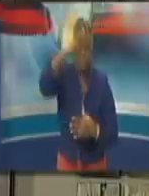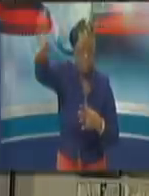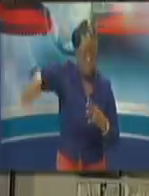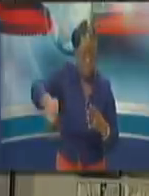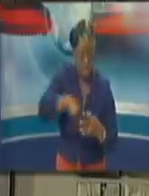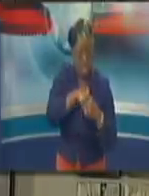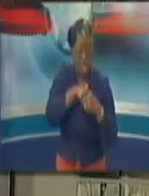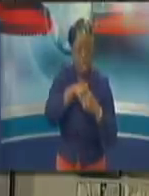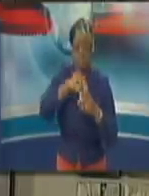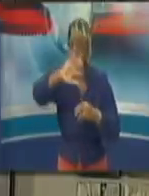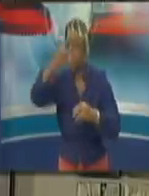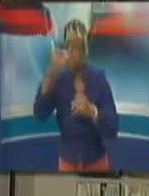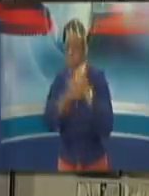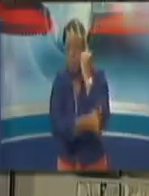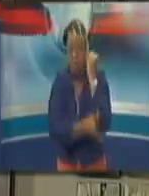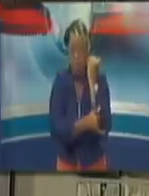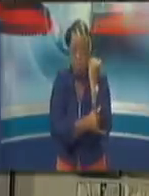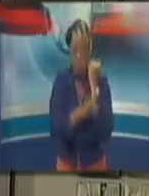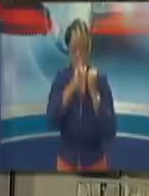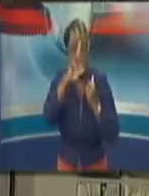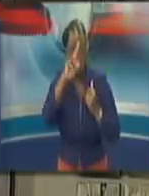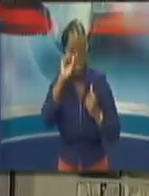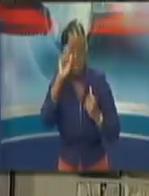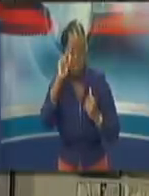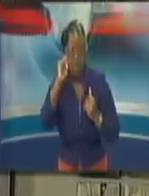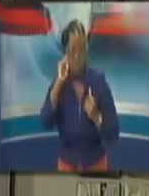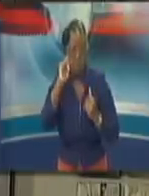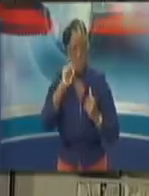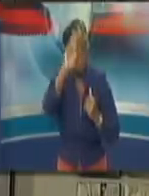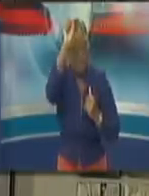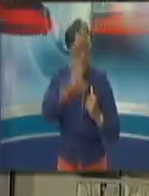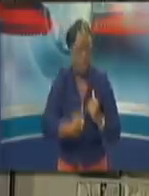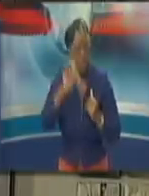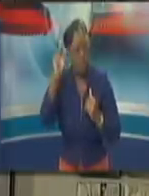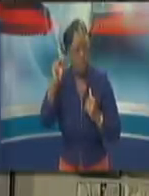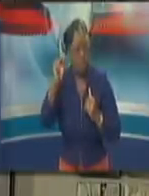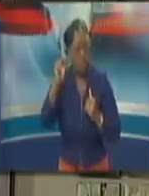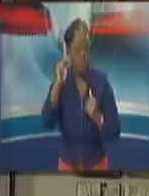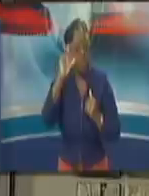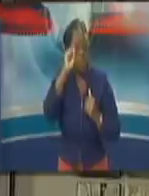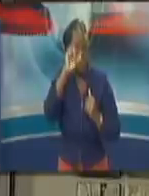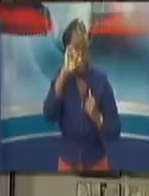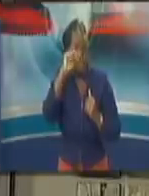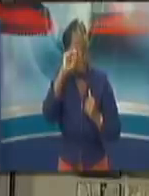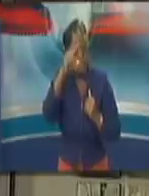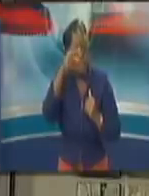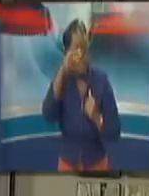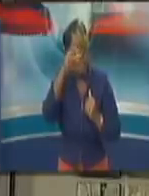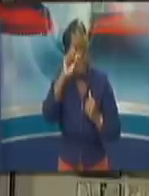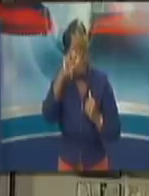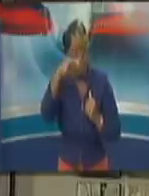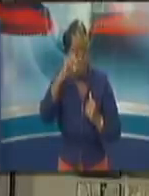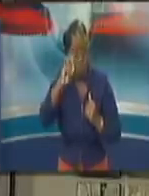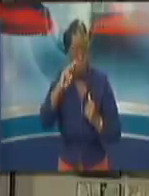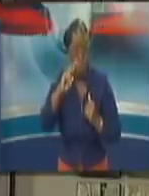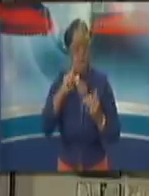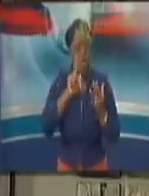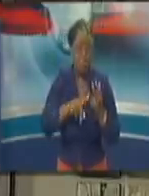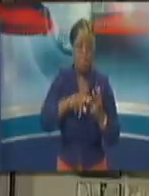countries, Iran, South Korea, Italy, Singapore, and Japan. And then we expanded